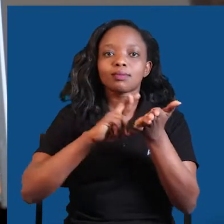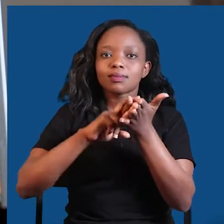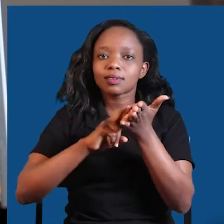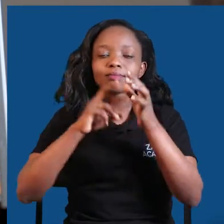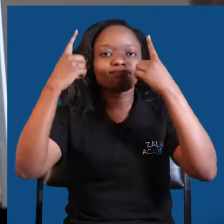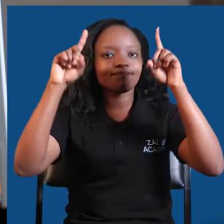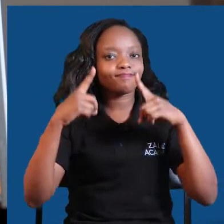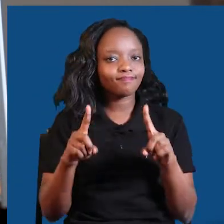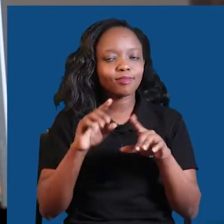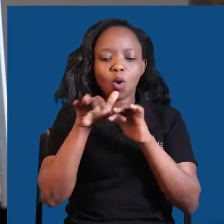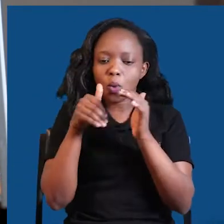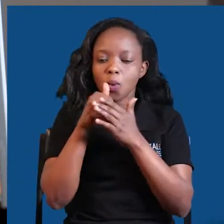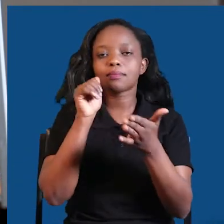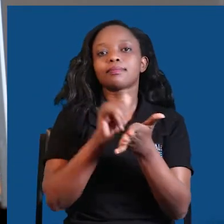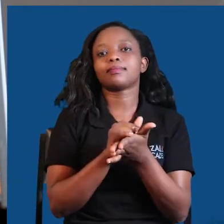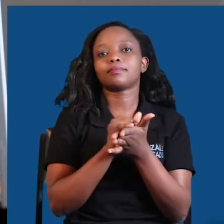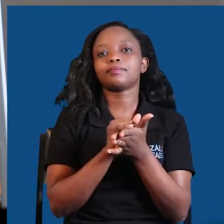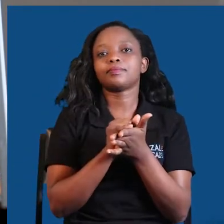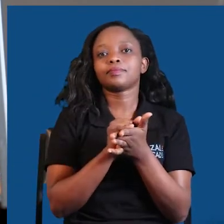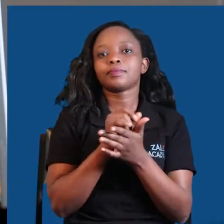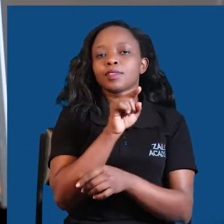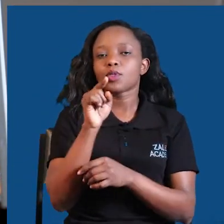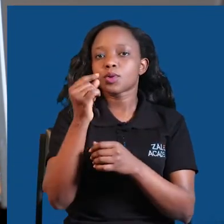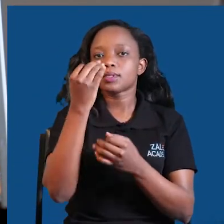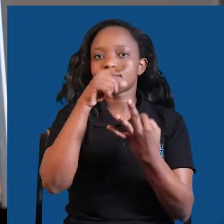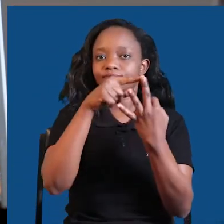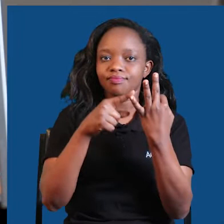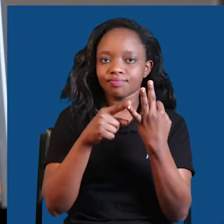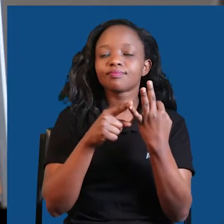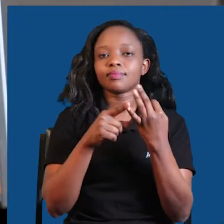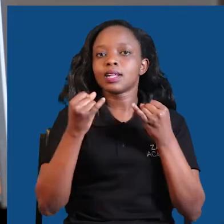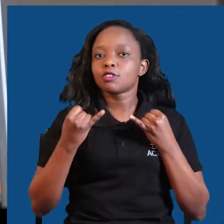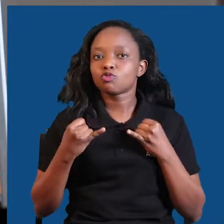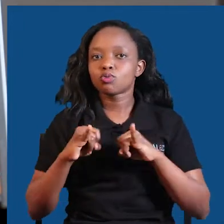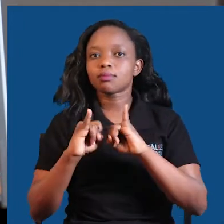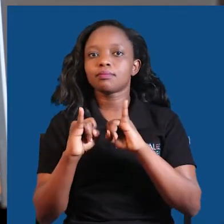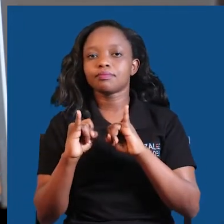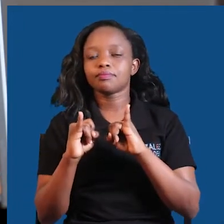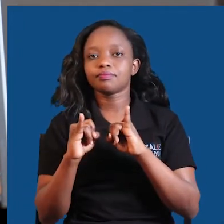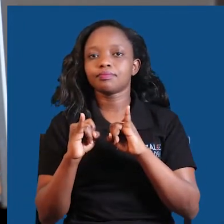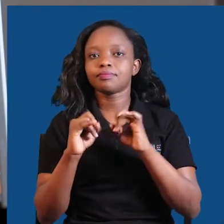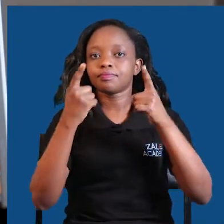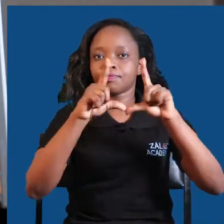told you're logged in successfully in there. All that. So those three are the